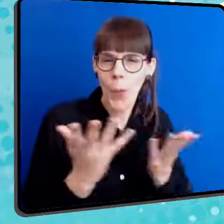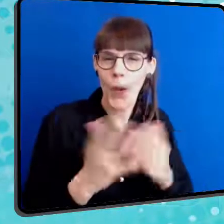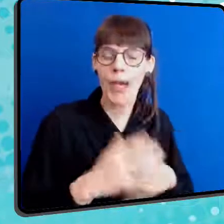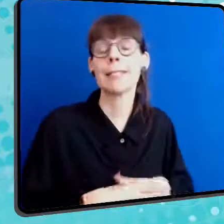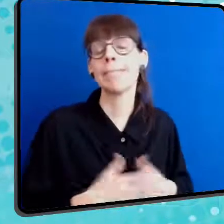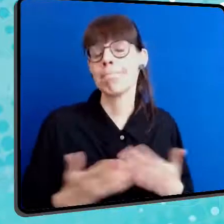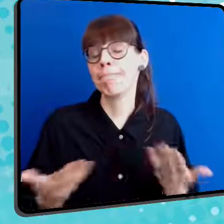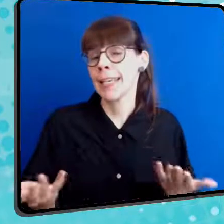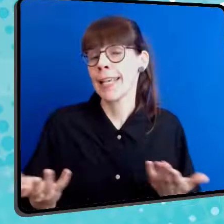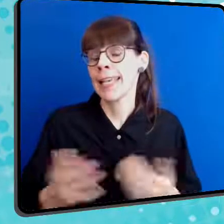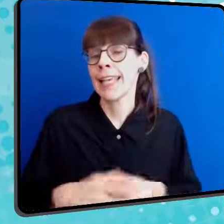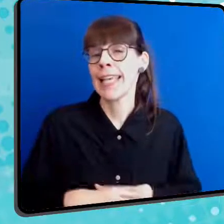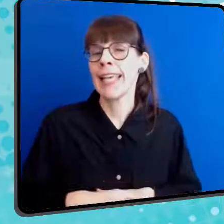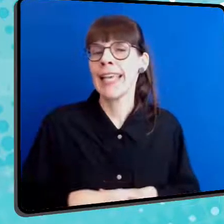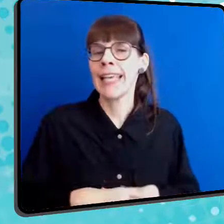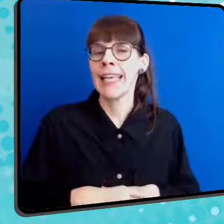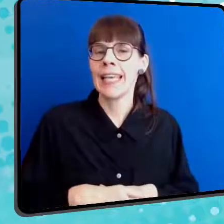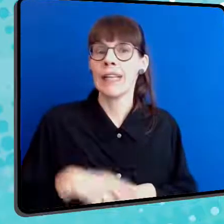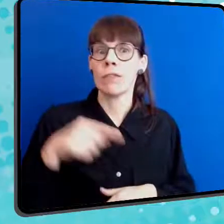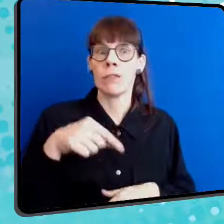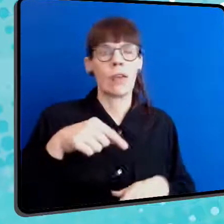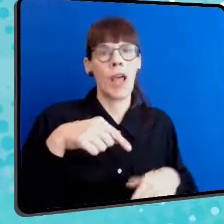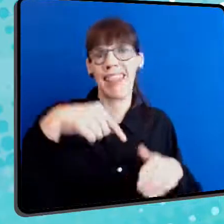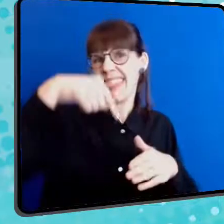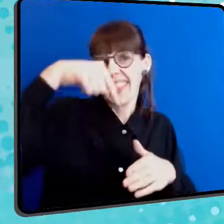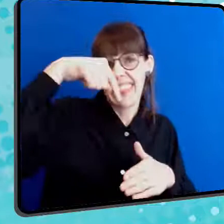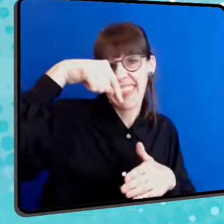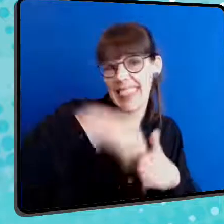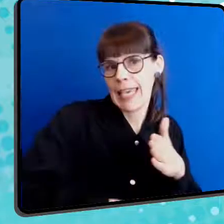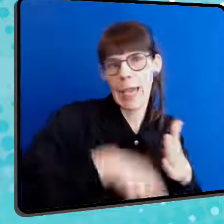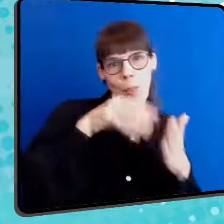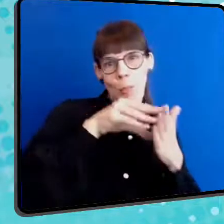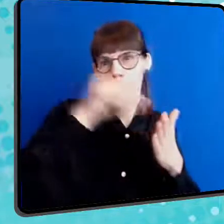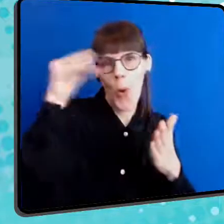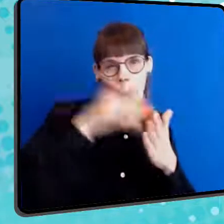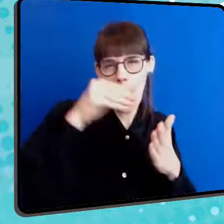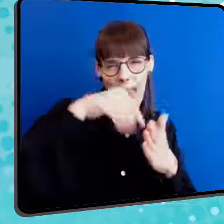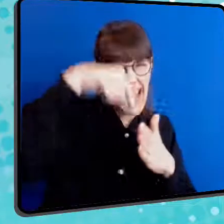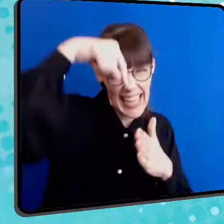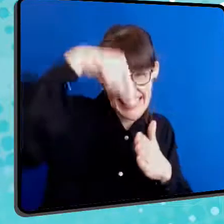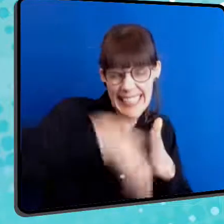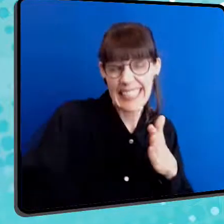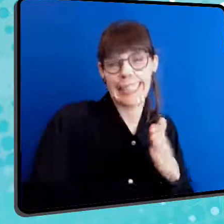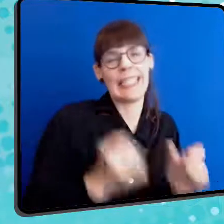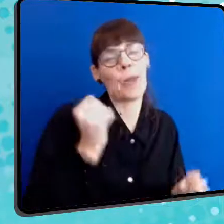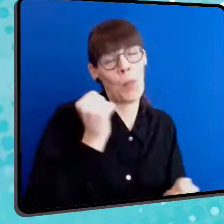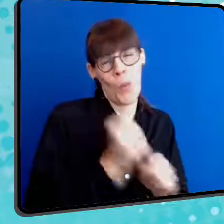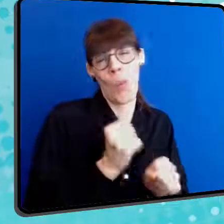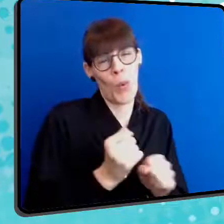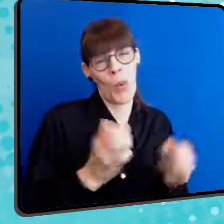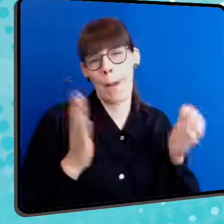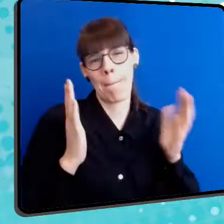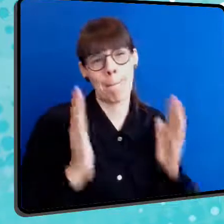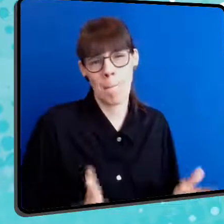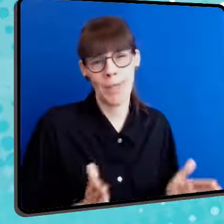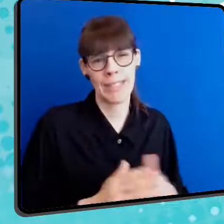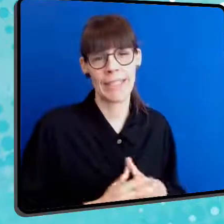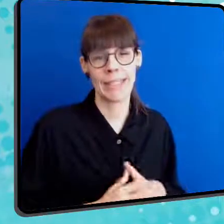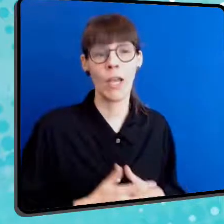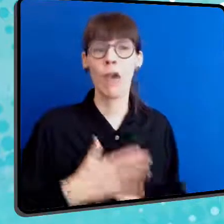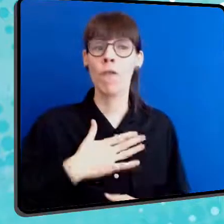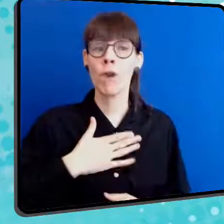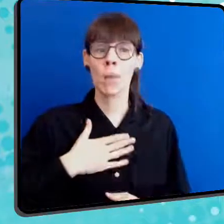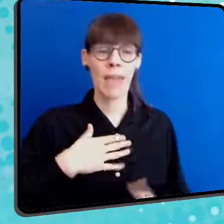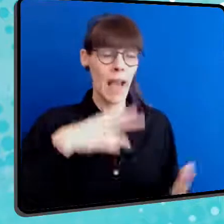deep learner, and you need to be able to do that kind of deep work. For me, it's always, I read as much as I can. I watch